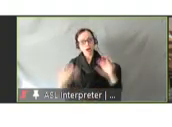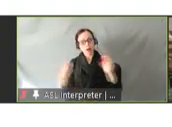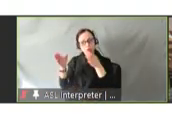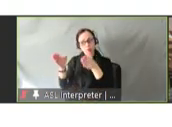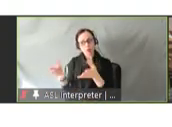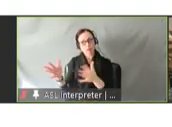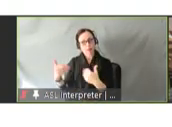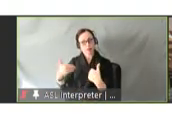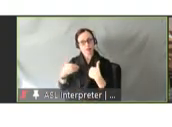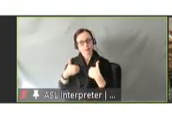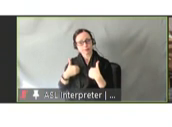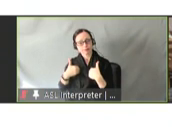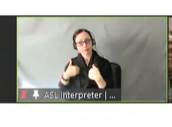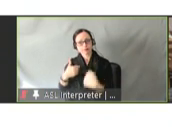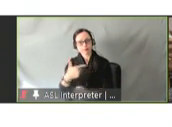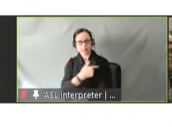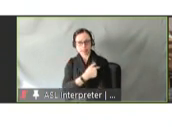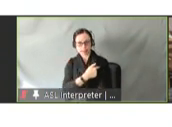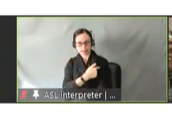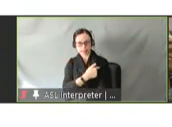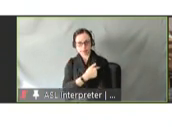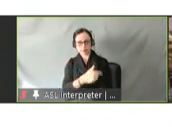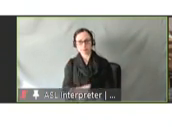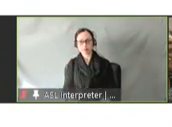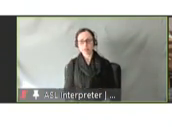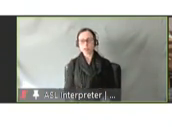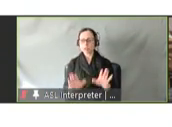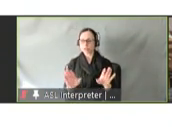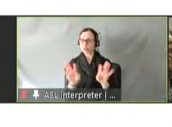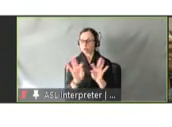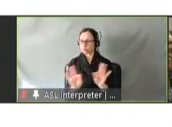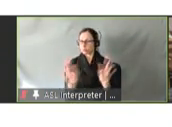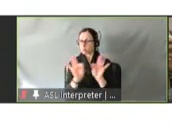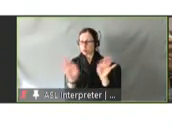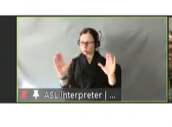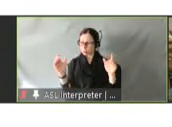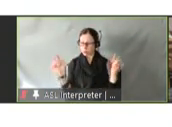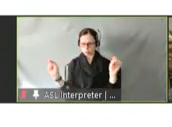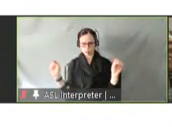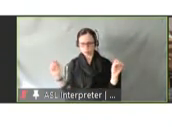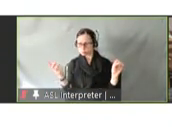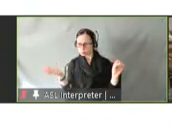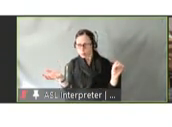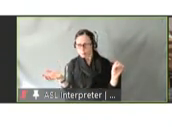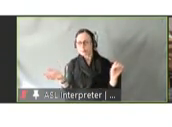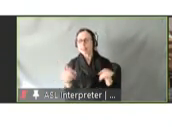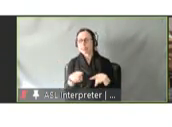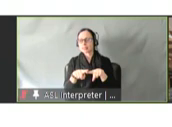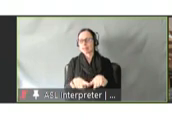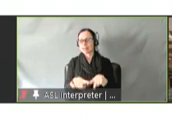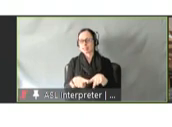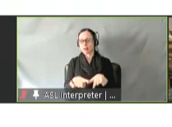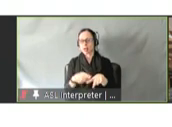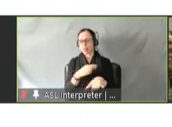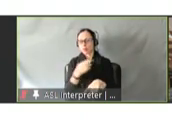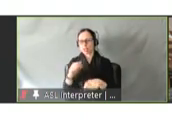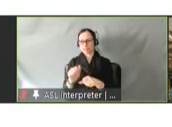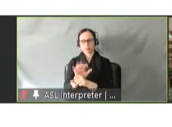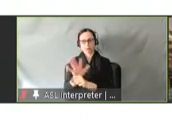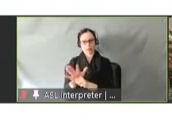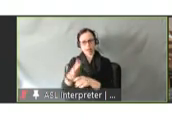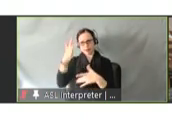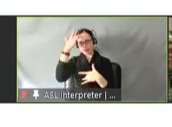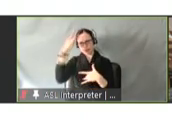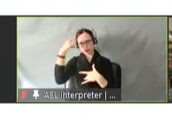the vaccine. So the key to comparing these risks really depends on the risk of SARS-CoV-2 infection